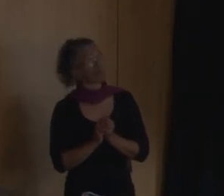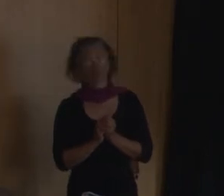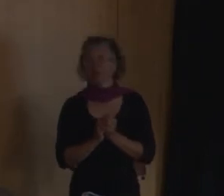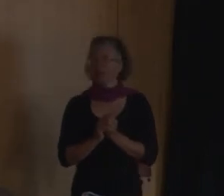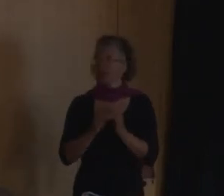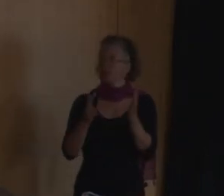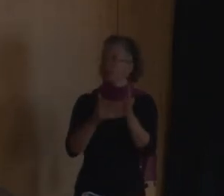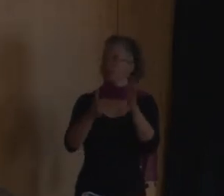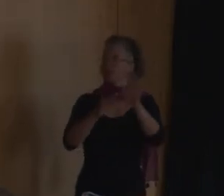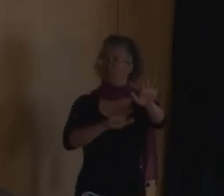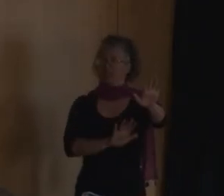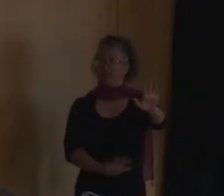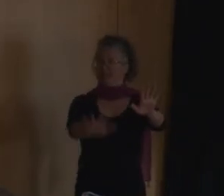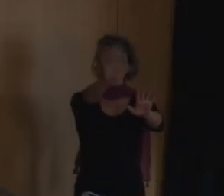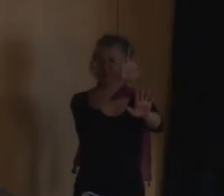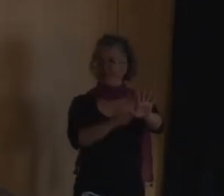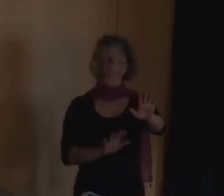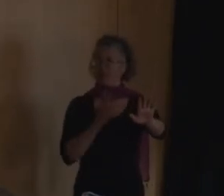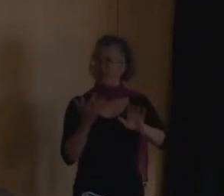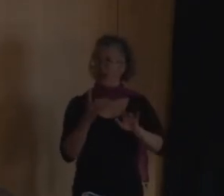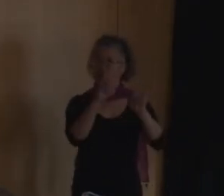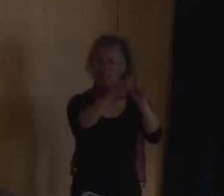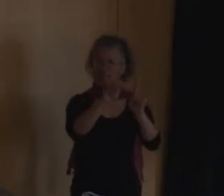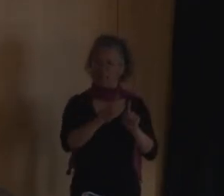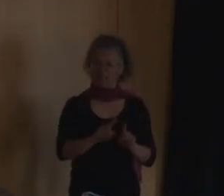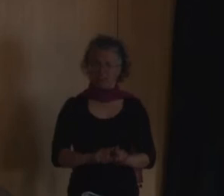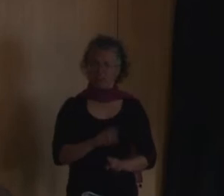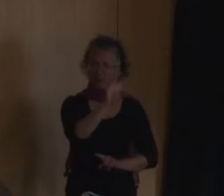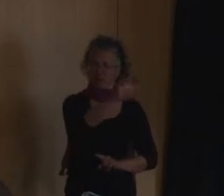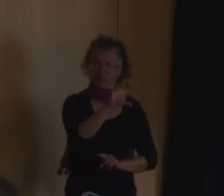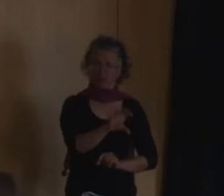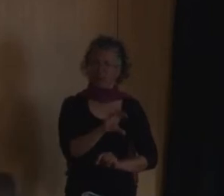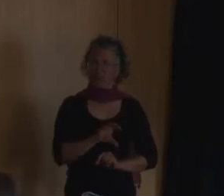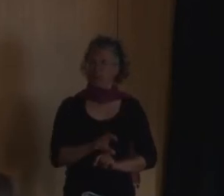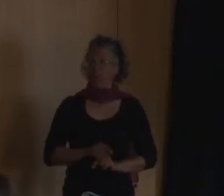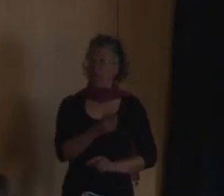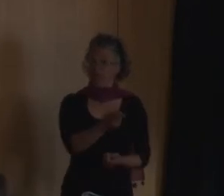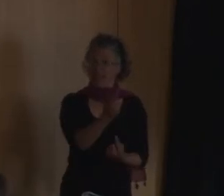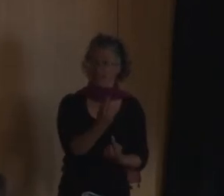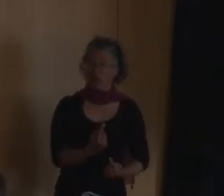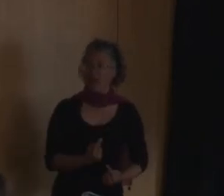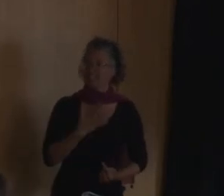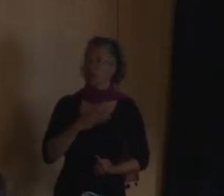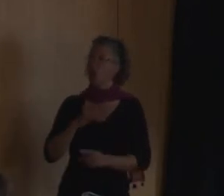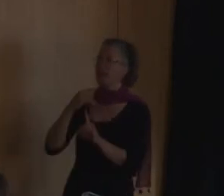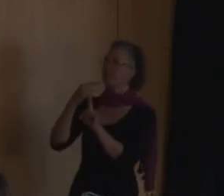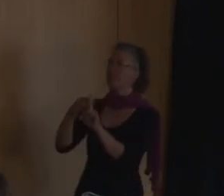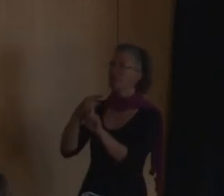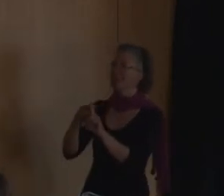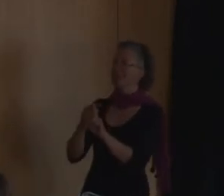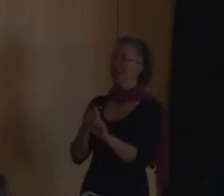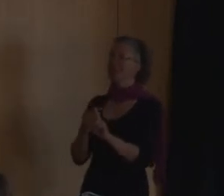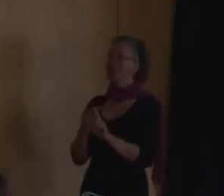country in five centres, and you can see how they voiced a really strong desire for a positive, uplifting take